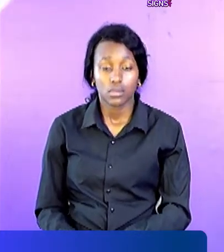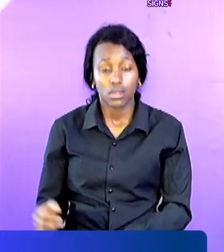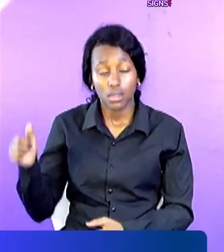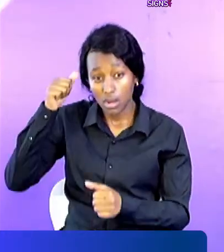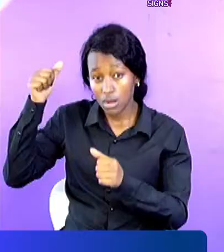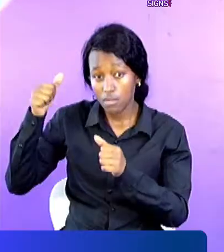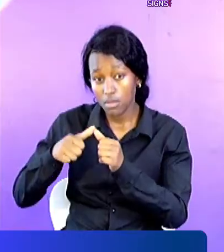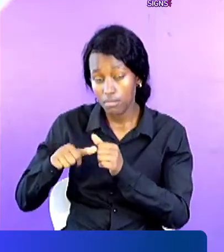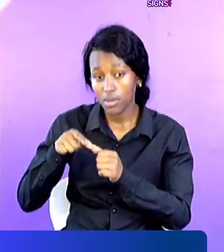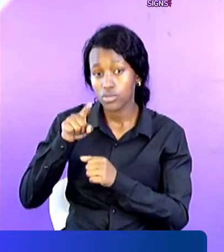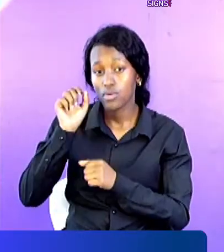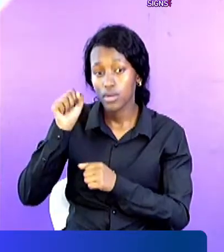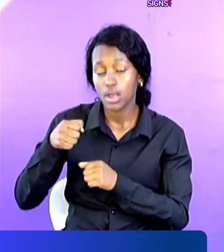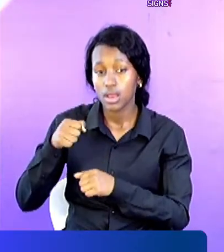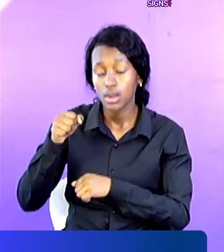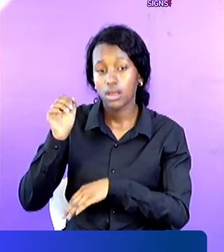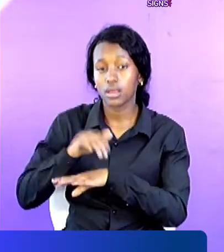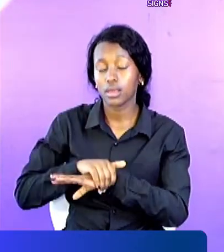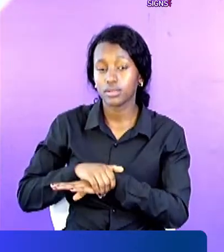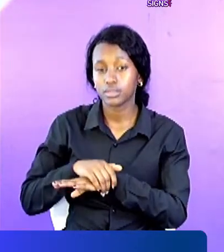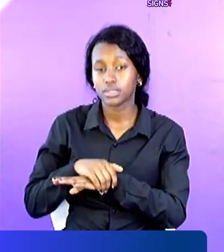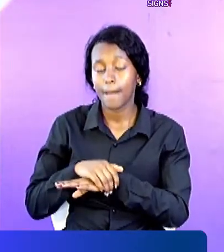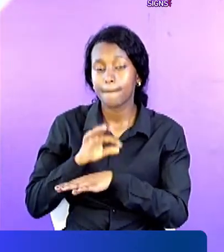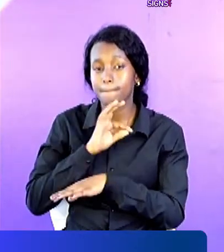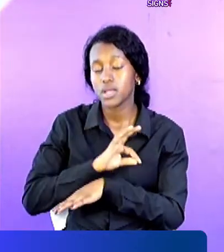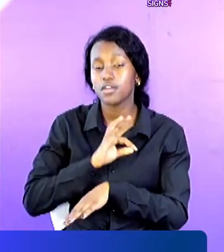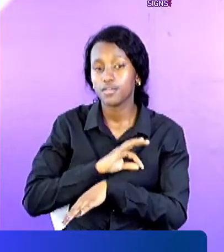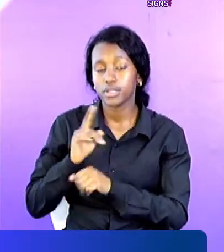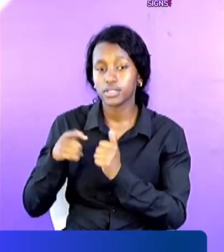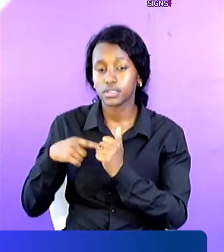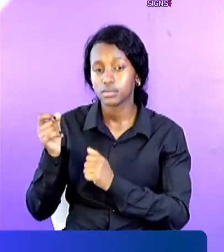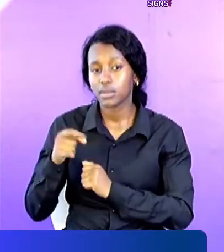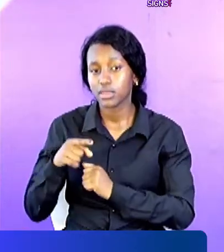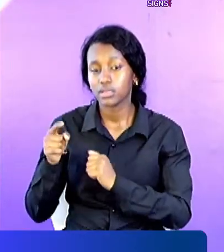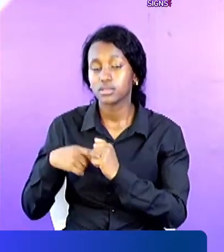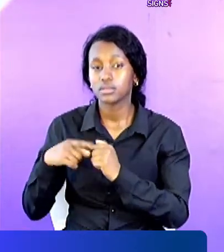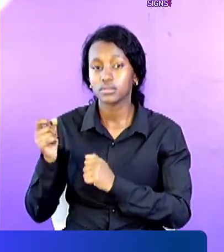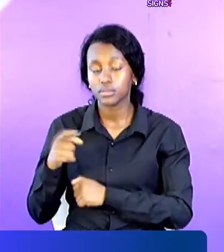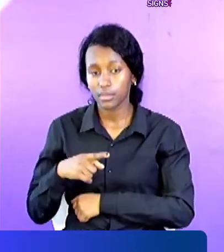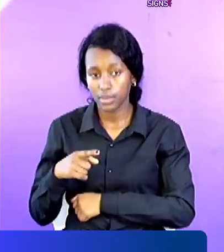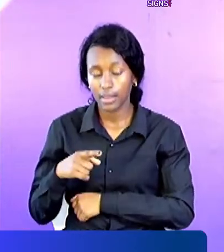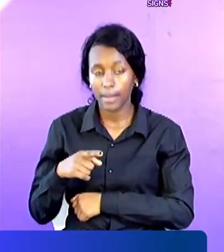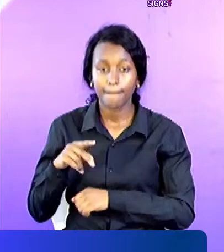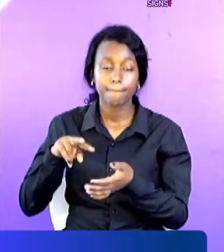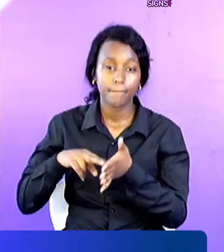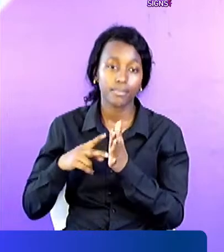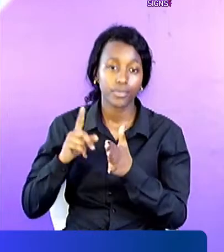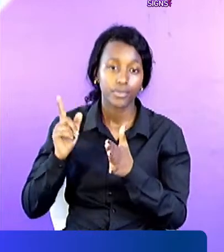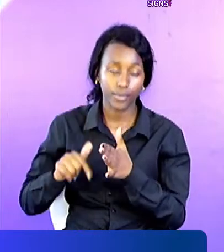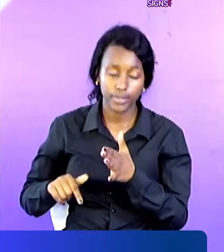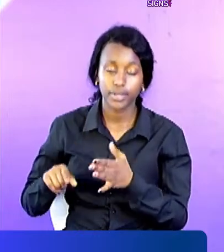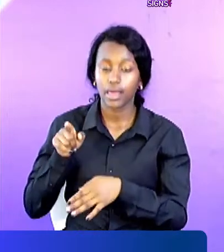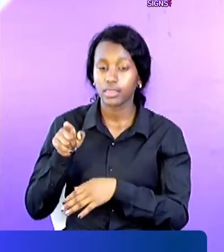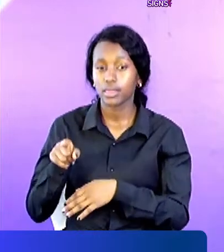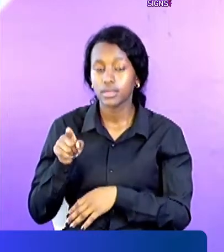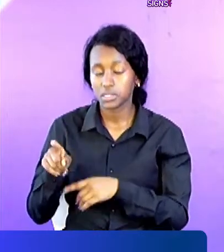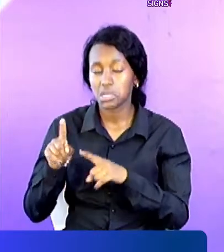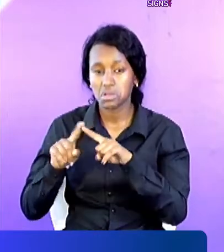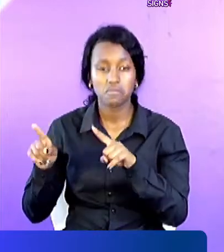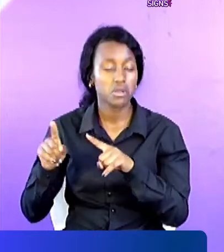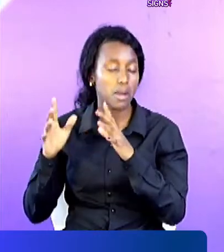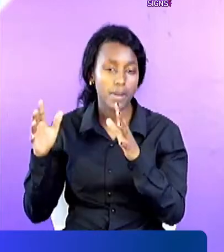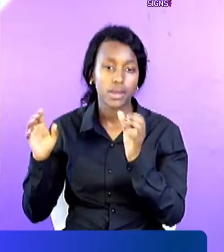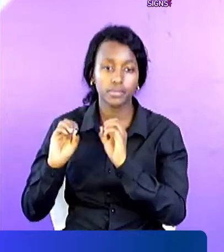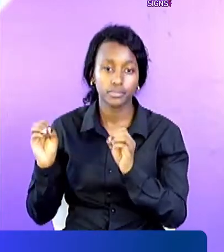every single 6 months. Yeah. Yeah. So there's no difference between even a property and a treasury bond, because there's that initial